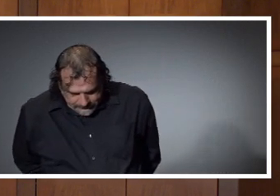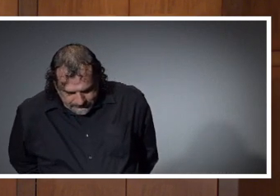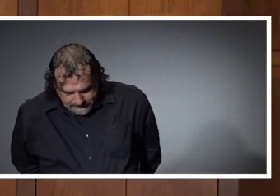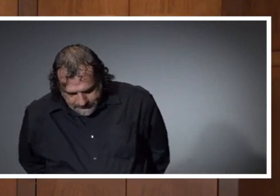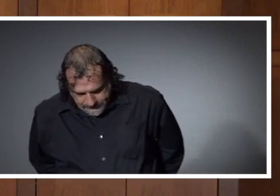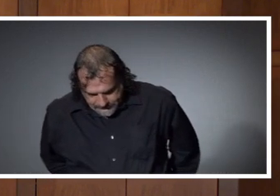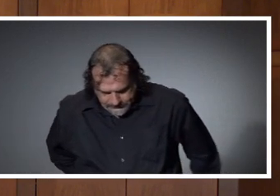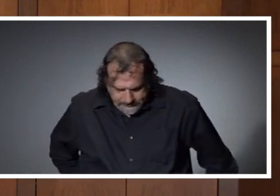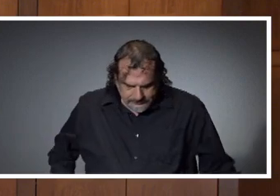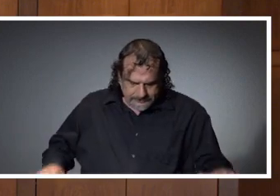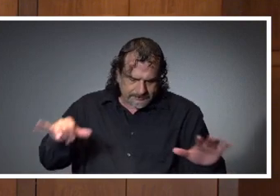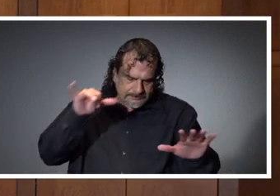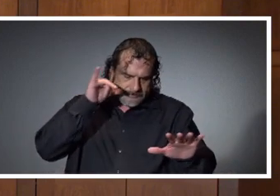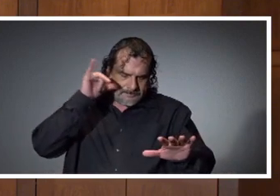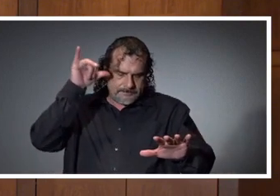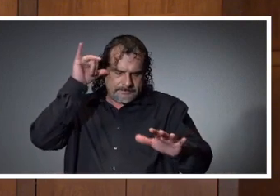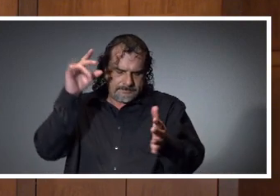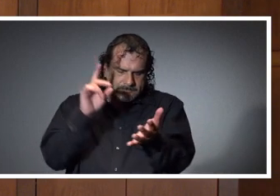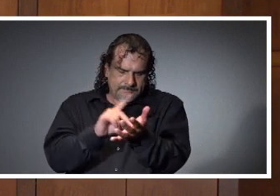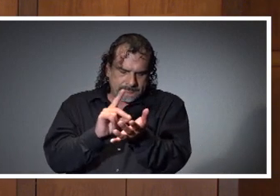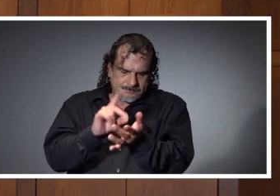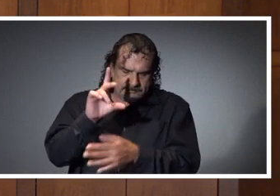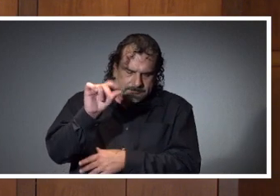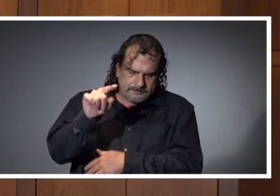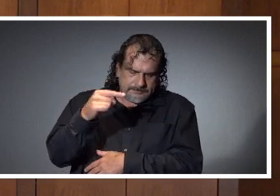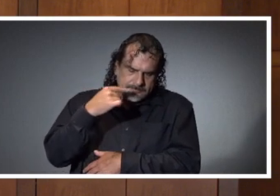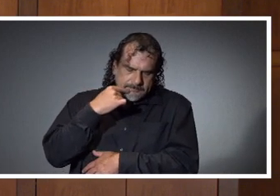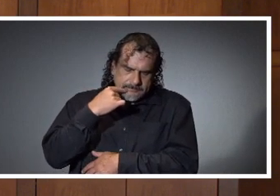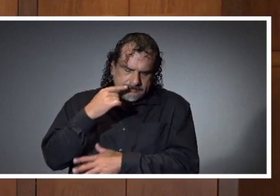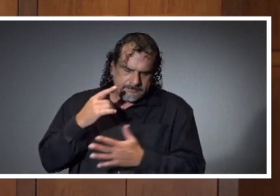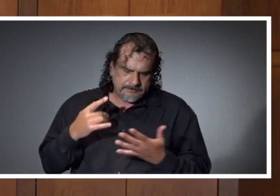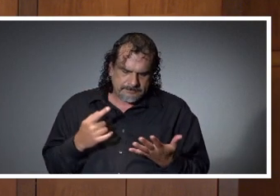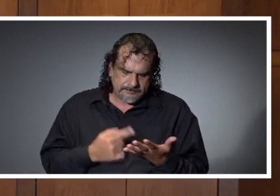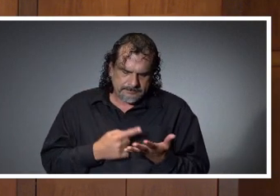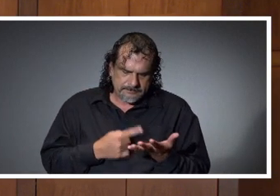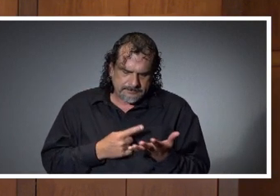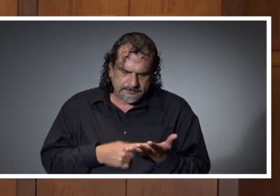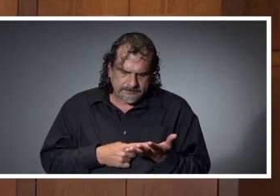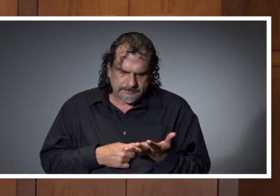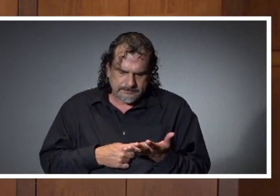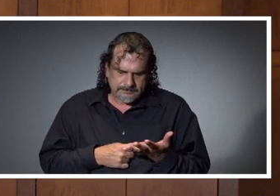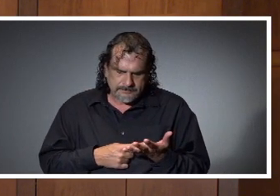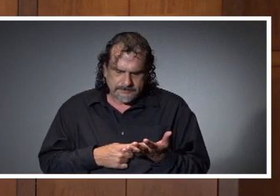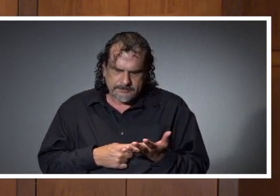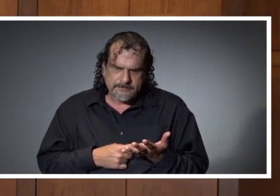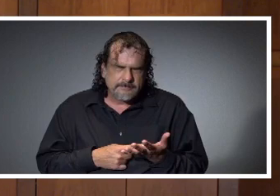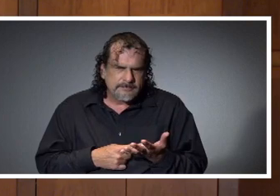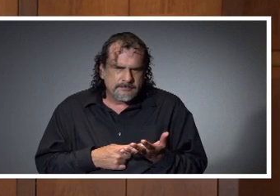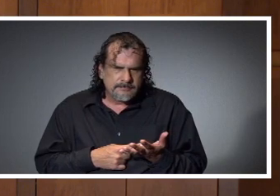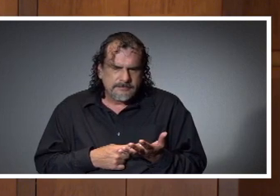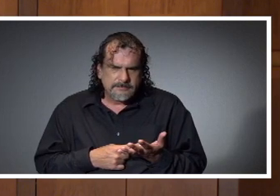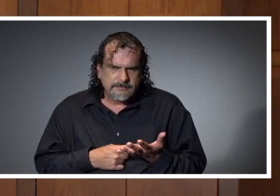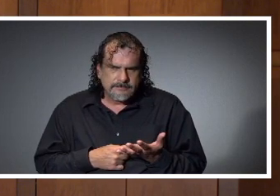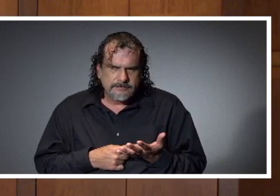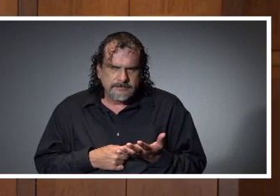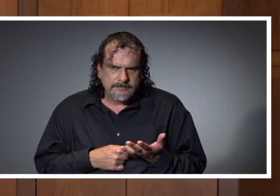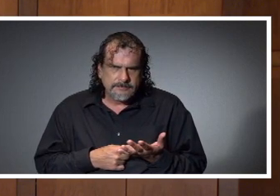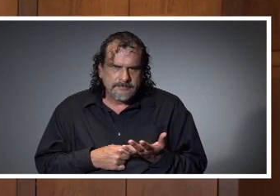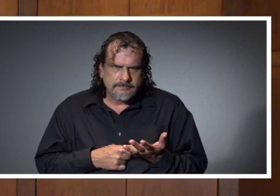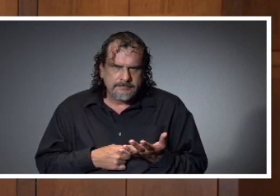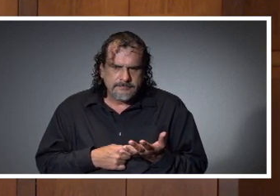Thanks, Renee. Dr. Dobbs, you talked about the kind of lowering test numbers in recent days, and I'm just